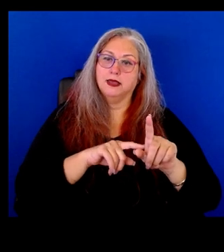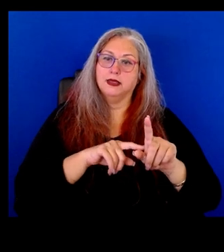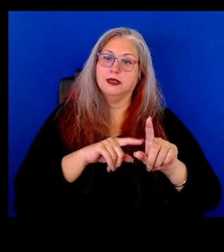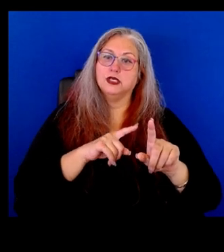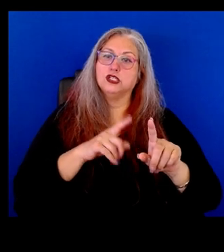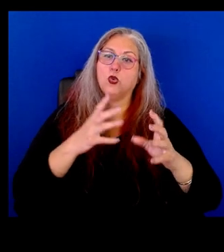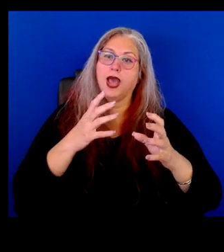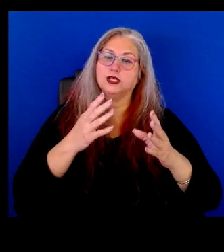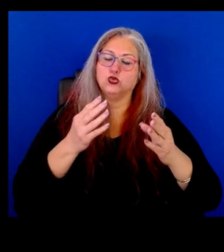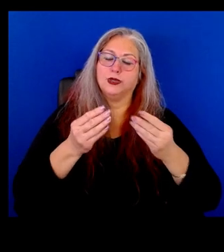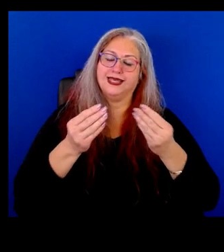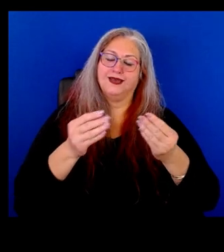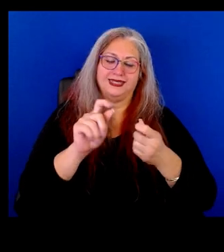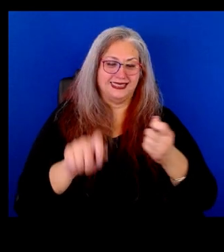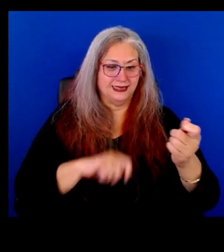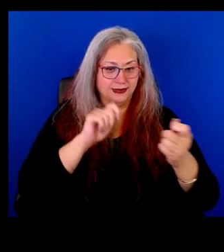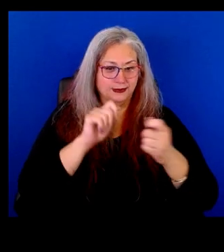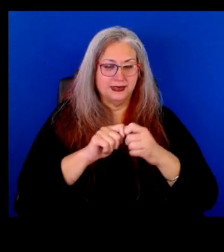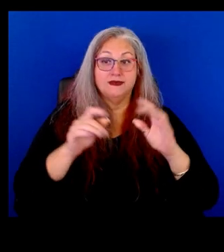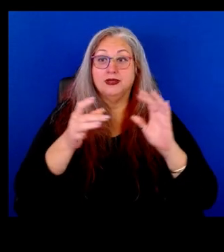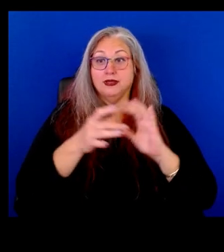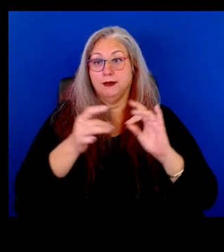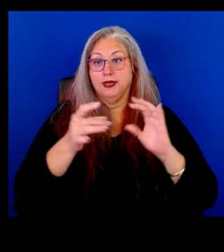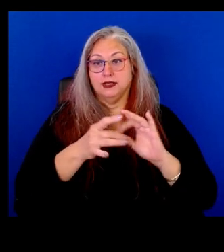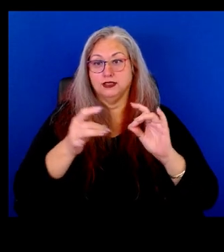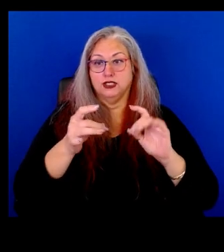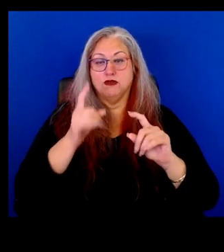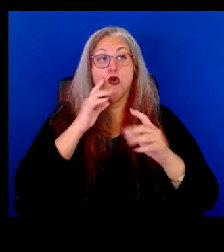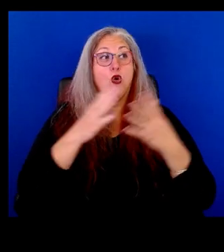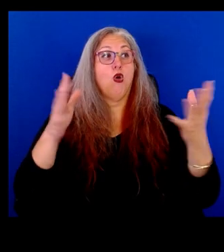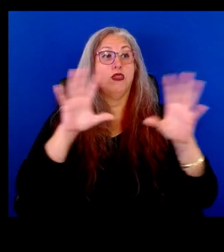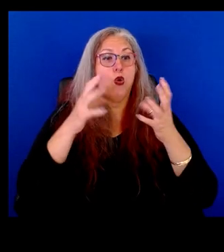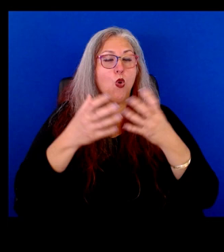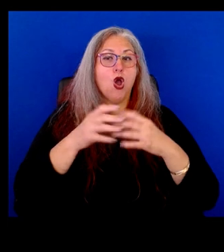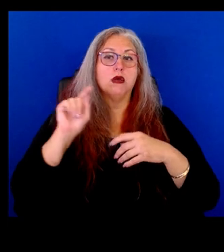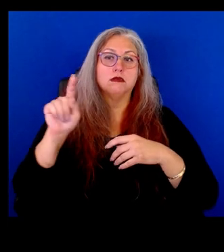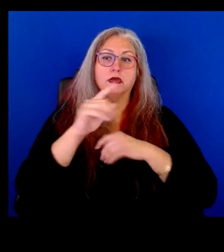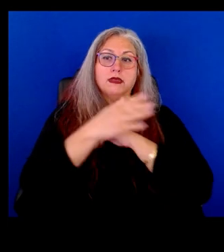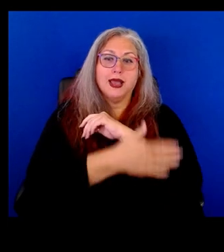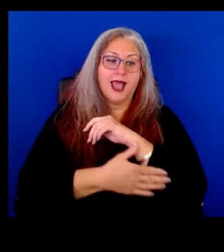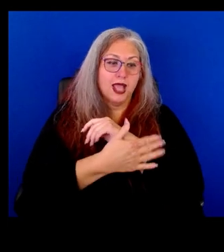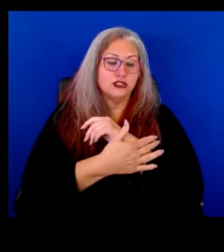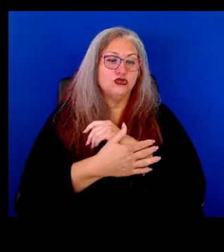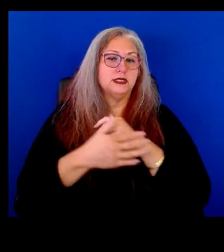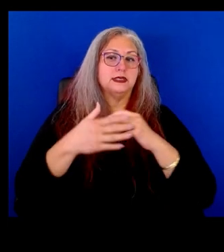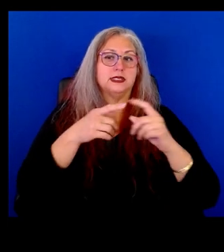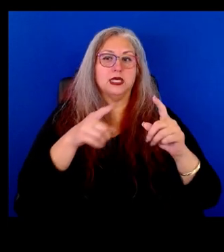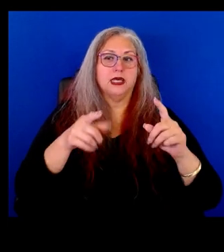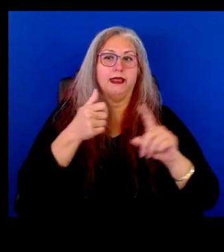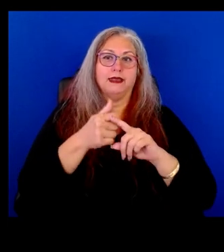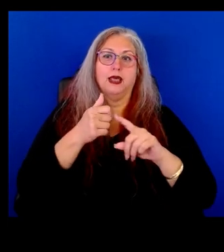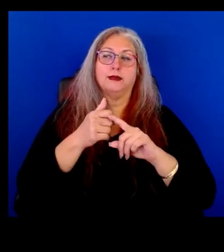wants to relay this specific message to the world, to the countries of the world who